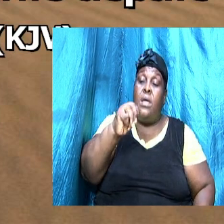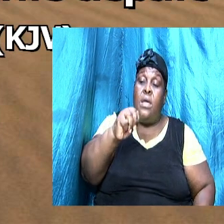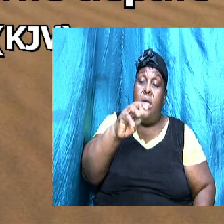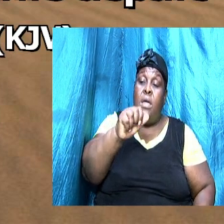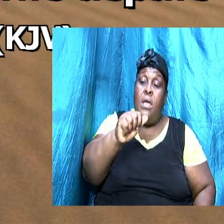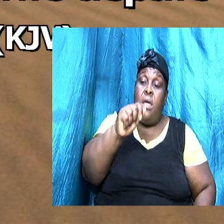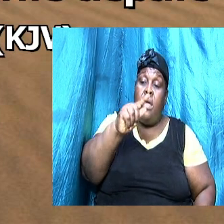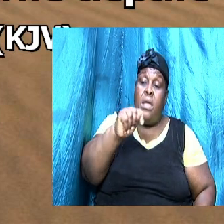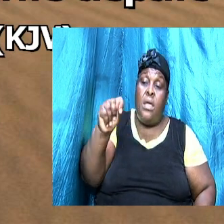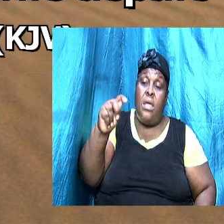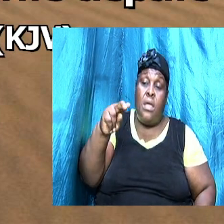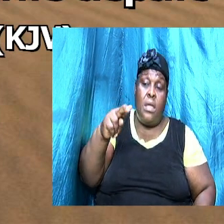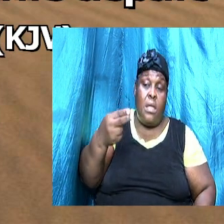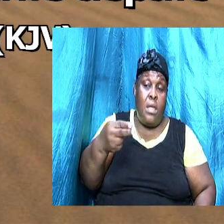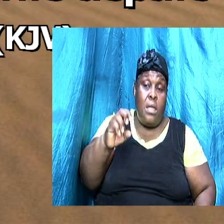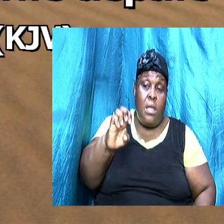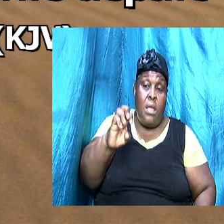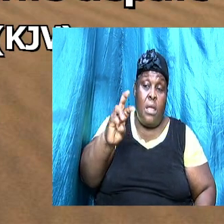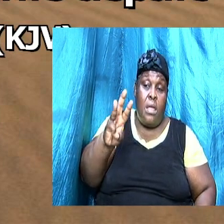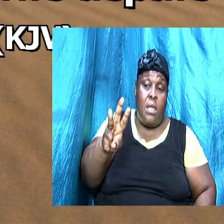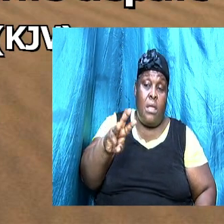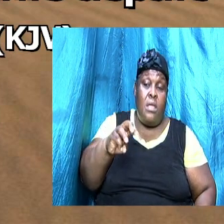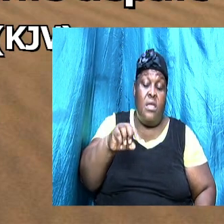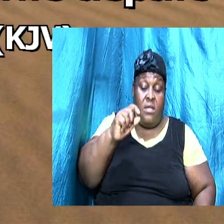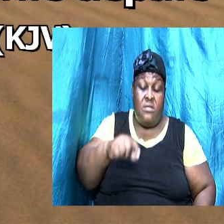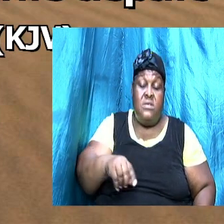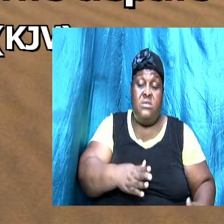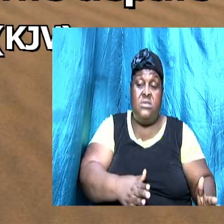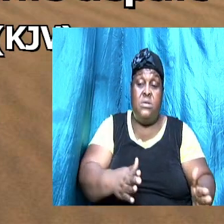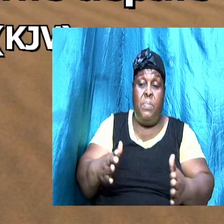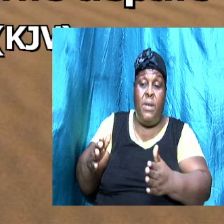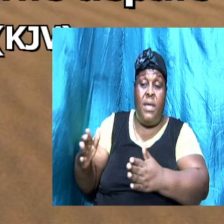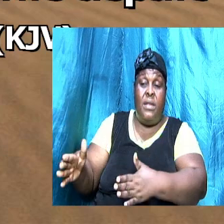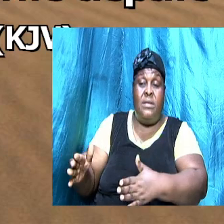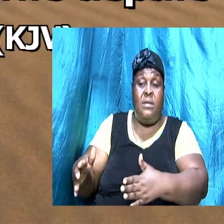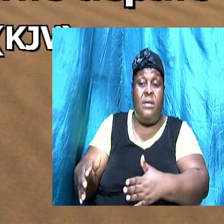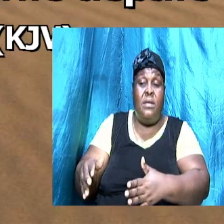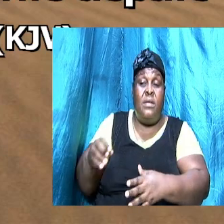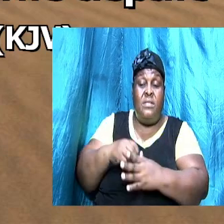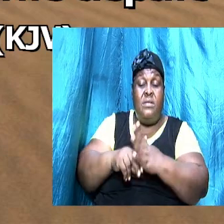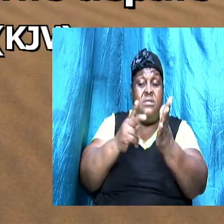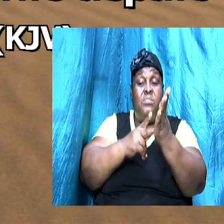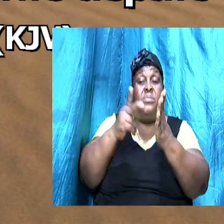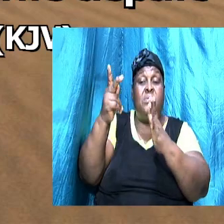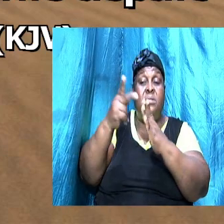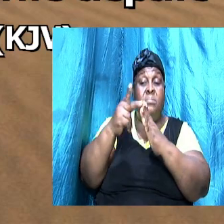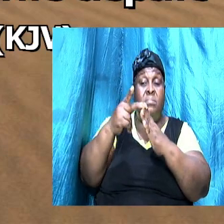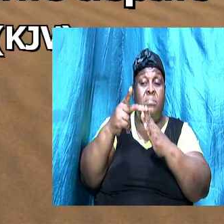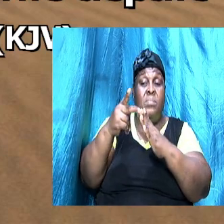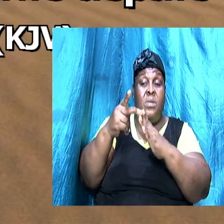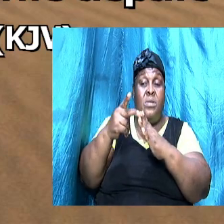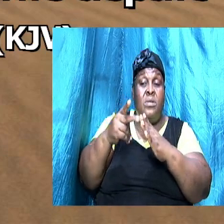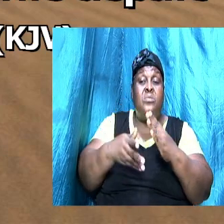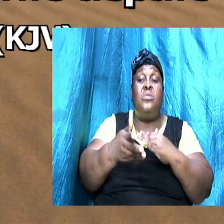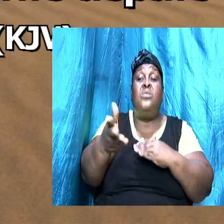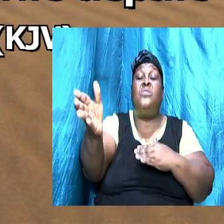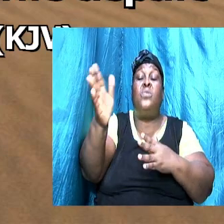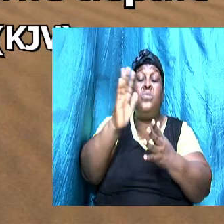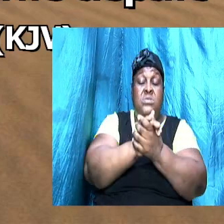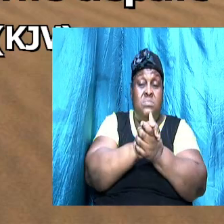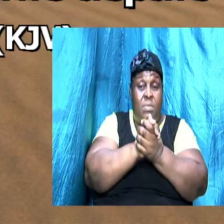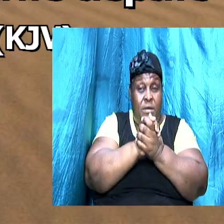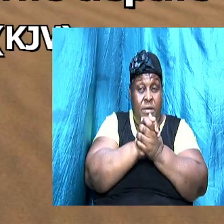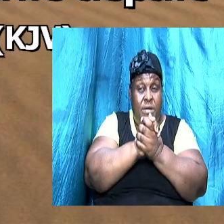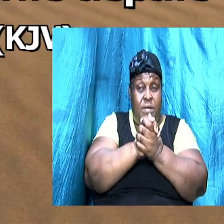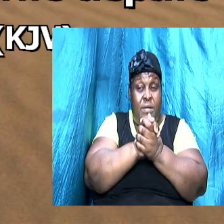he's reiterating it here. So this is the plan. This is the basic principle to those that are married,